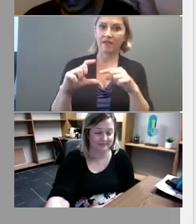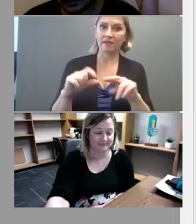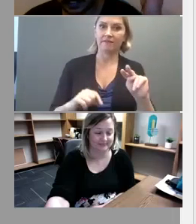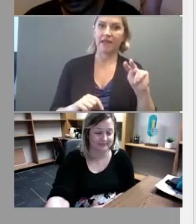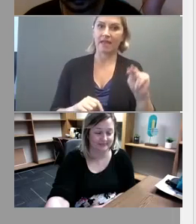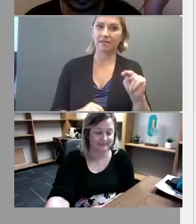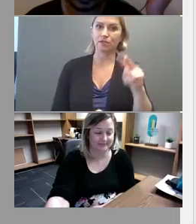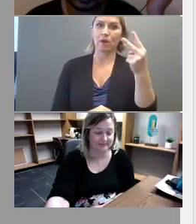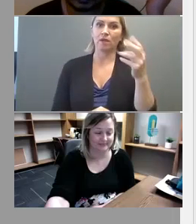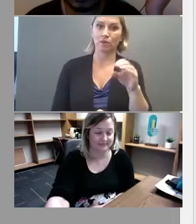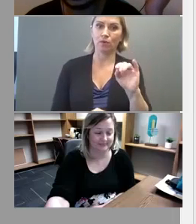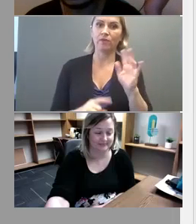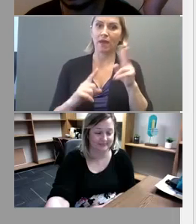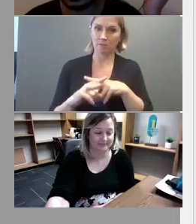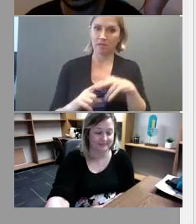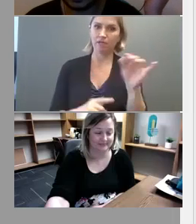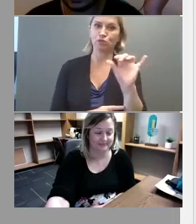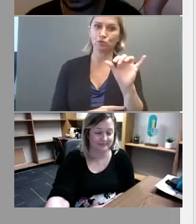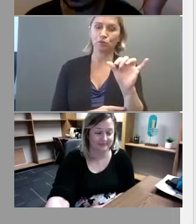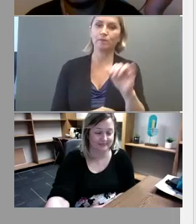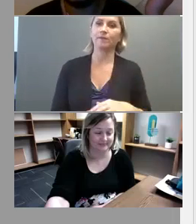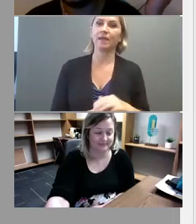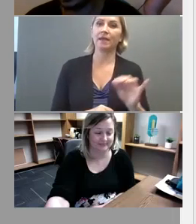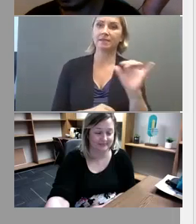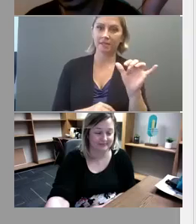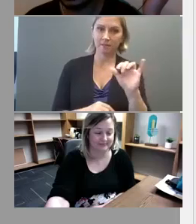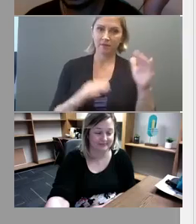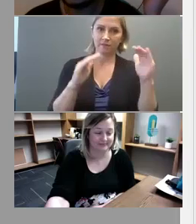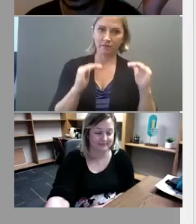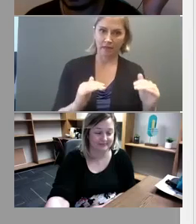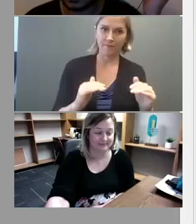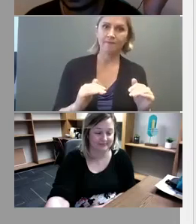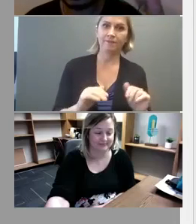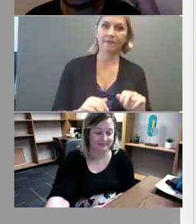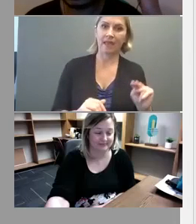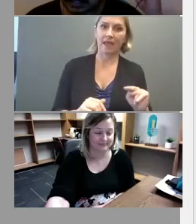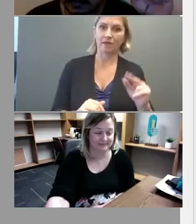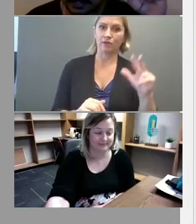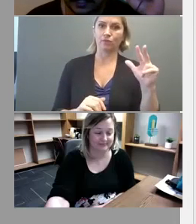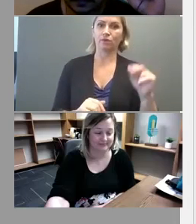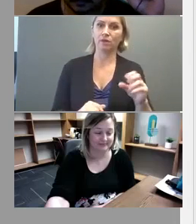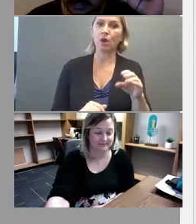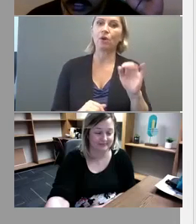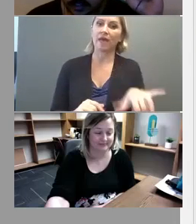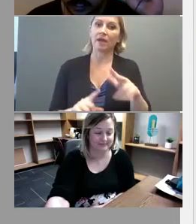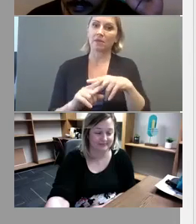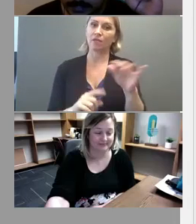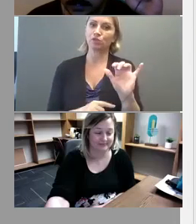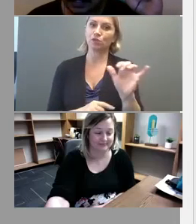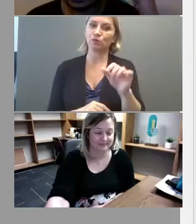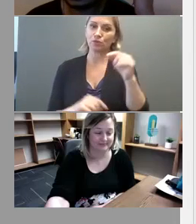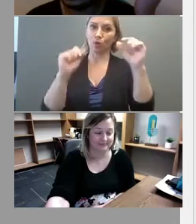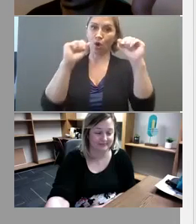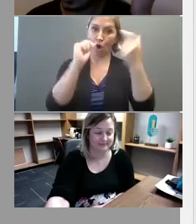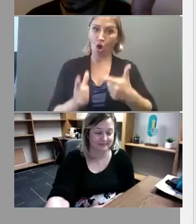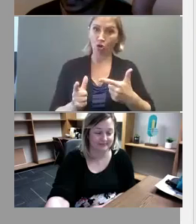that applies as well. And similarly for 8 and 2, we have n cubed. And so that applies as well. So given this, for these all